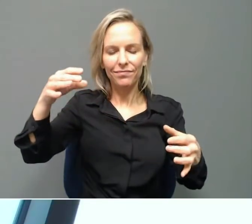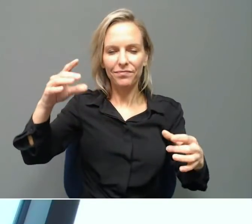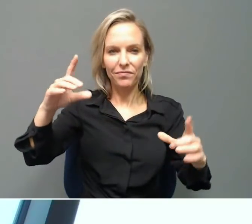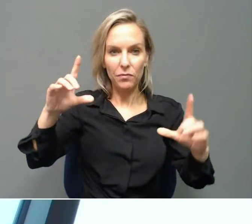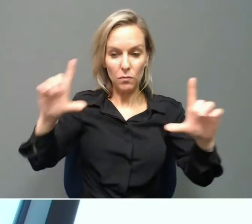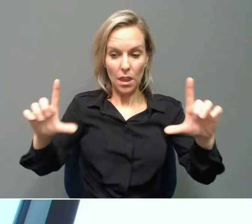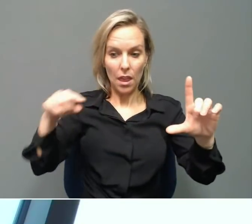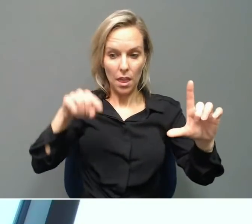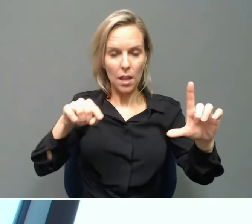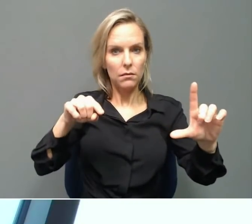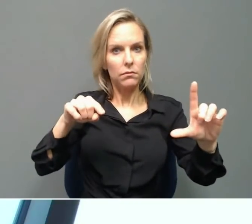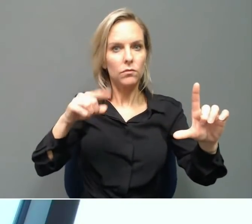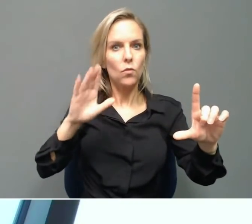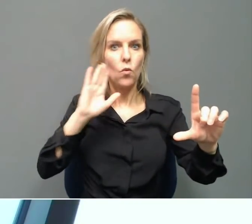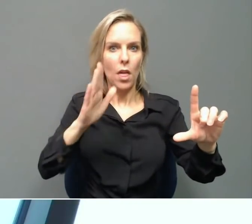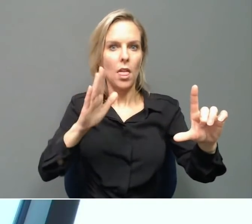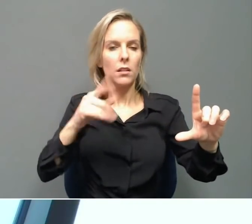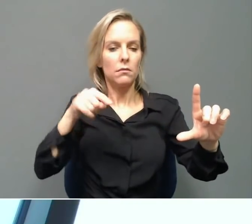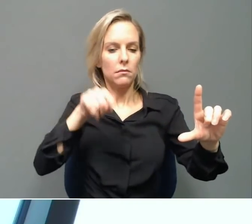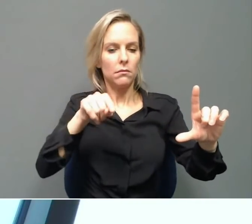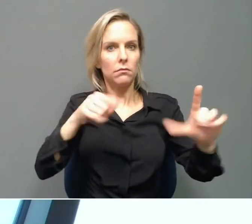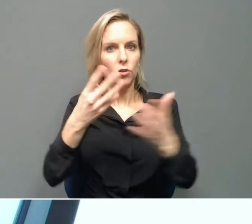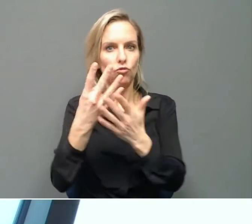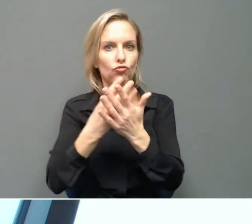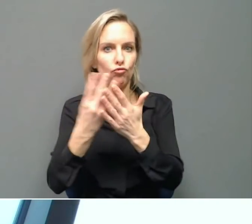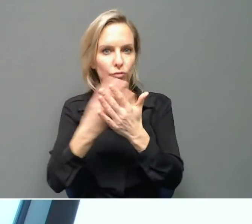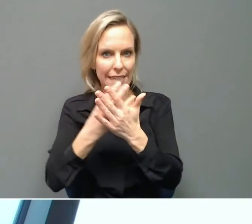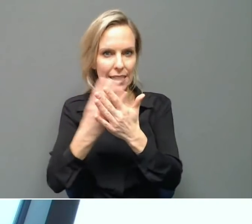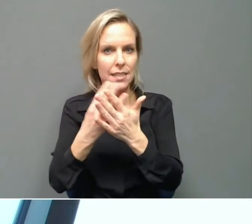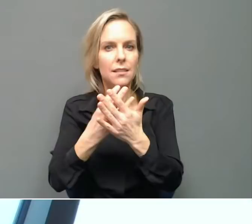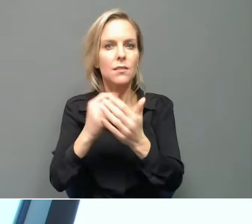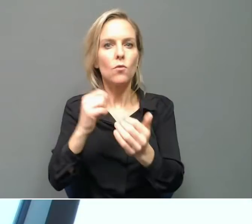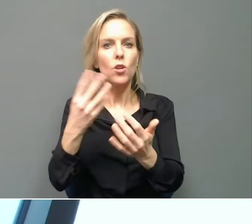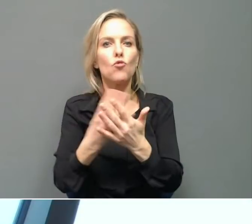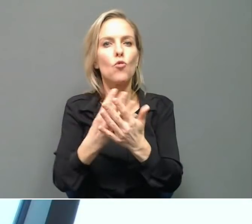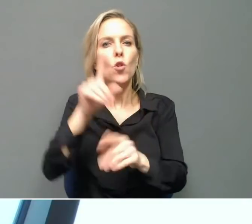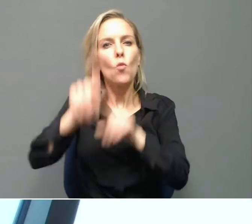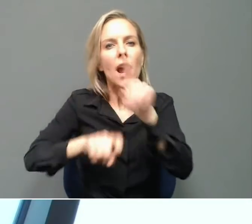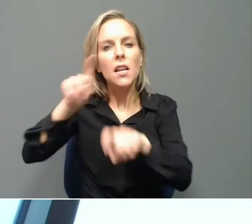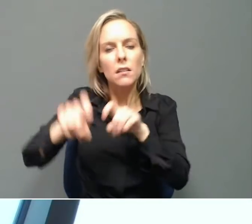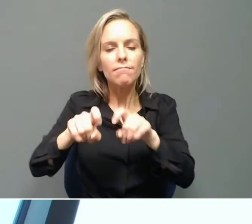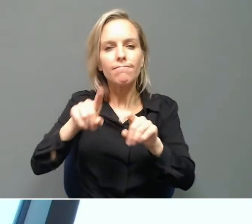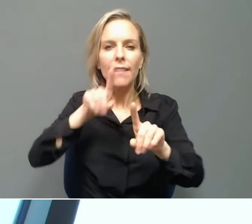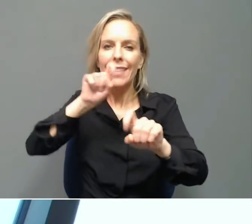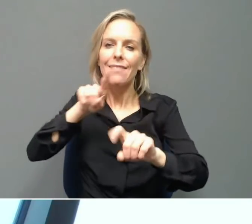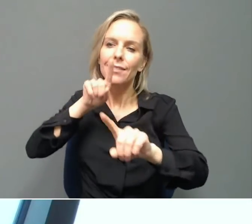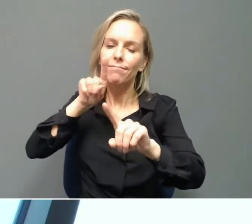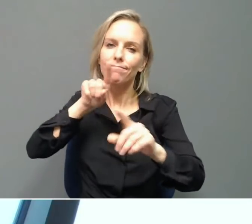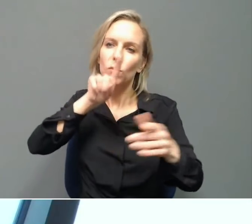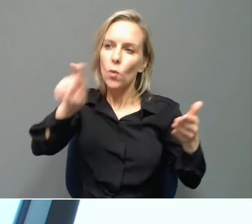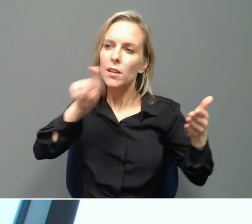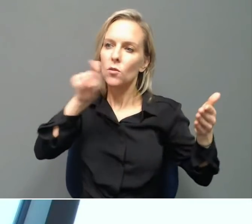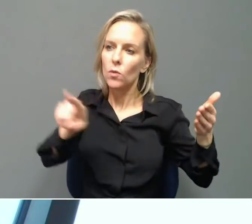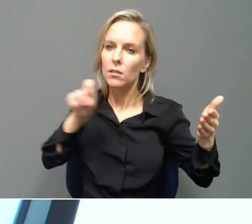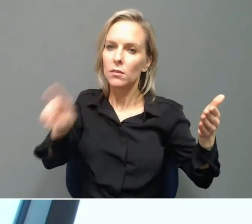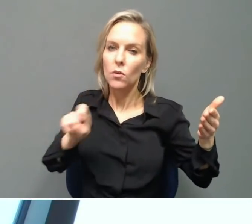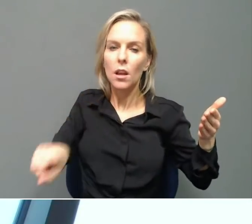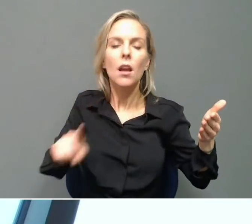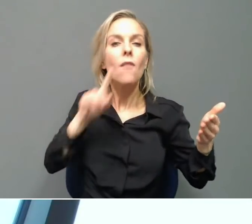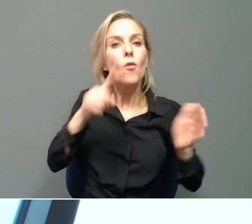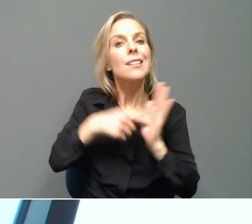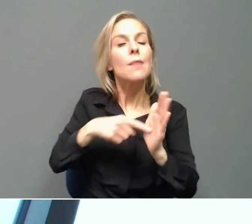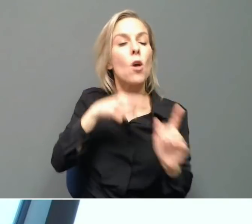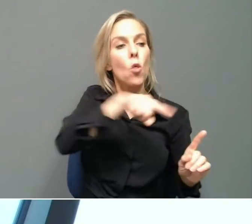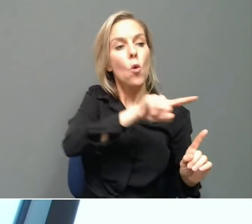to that, it will screen the individuals with the screening questions. Those that are not staff can either